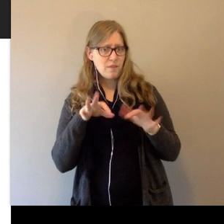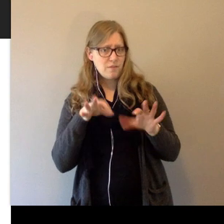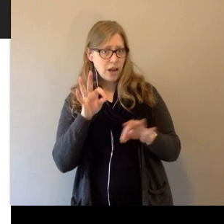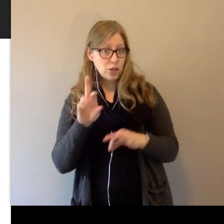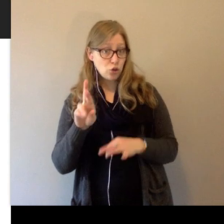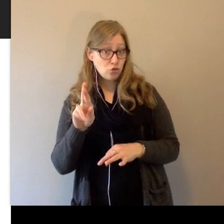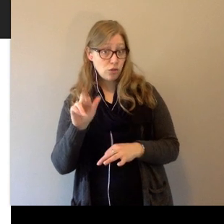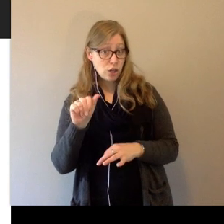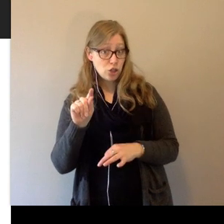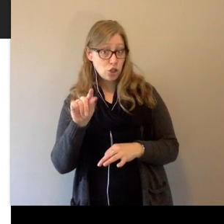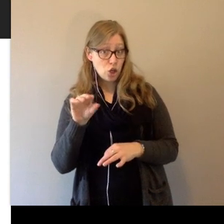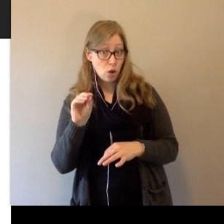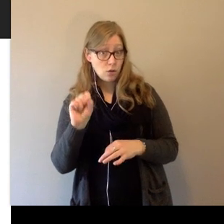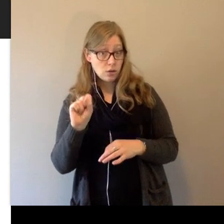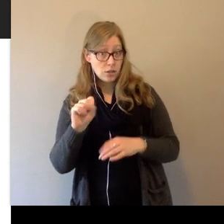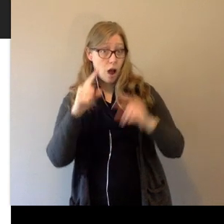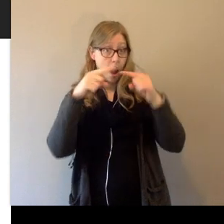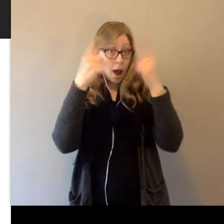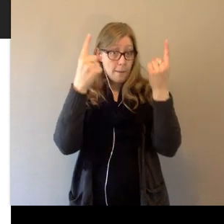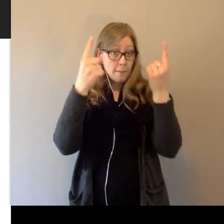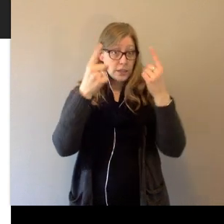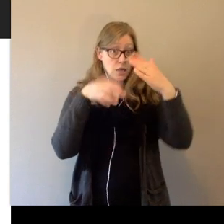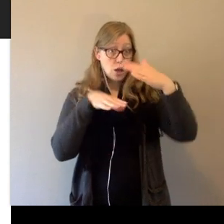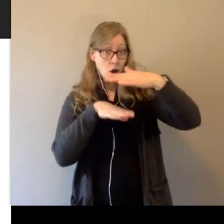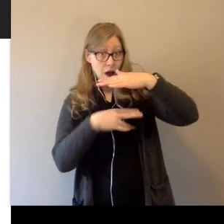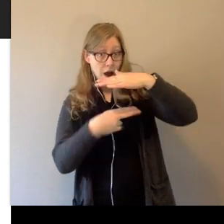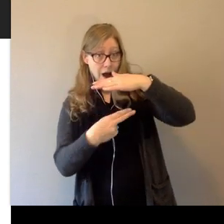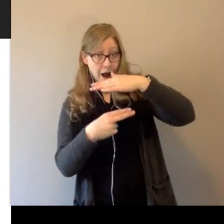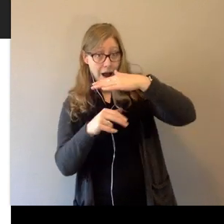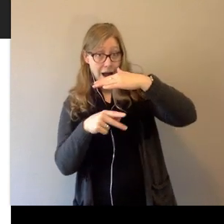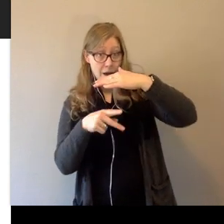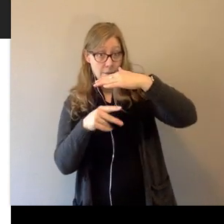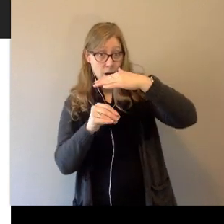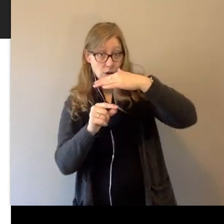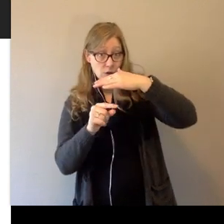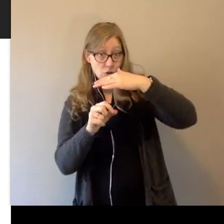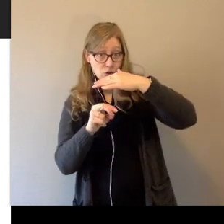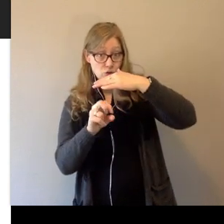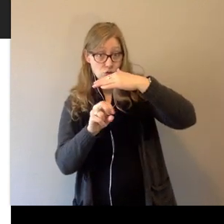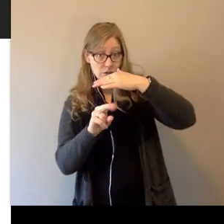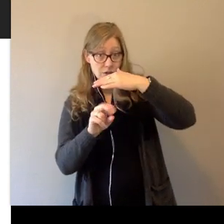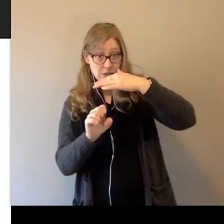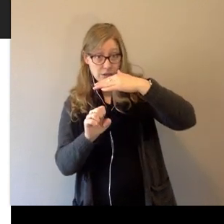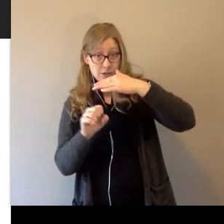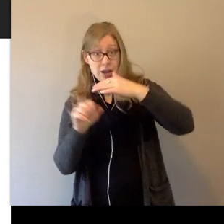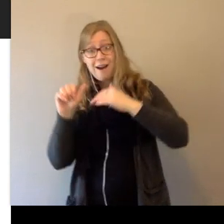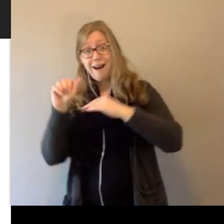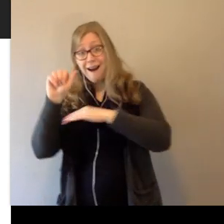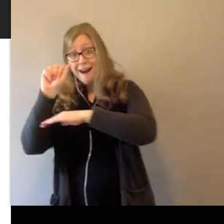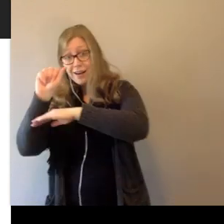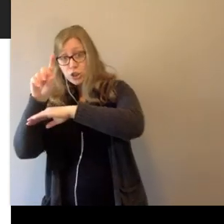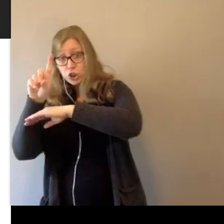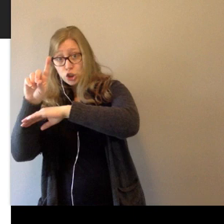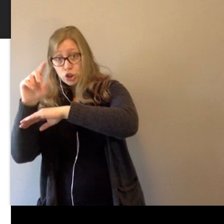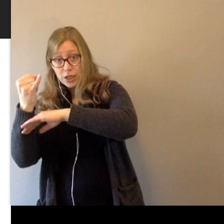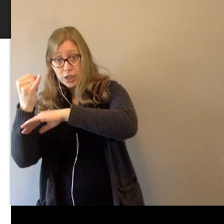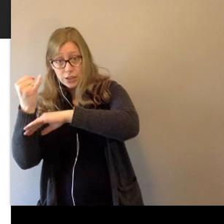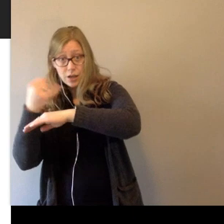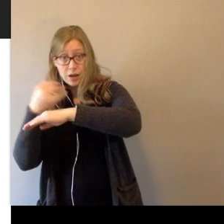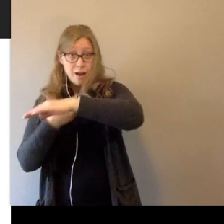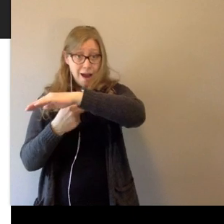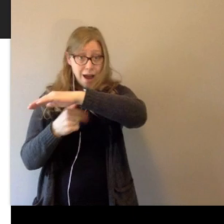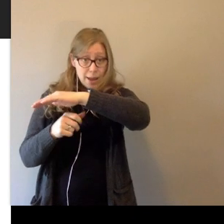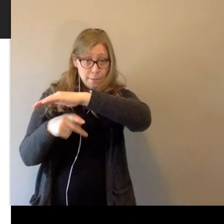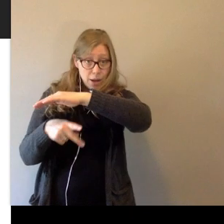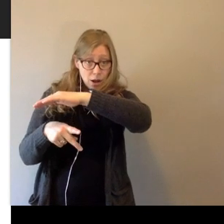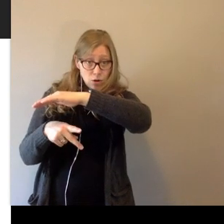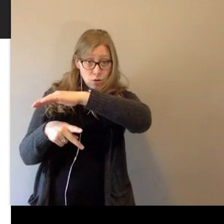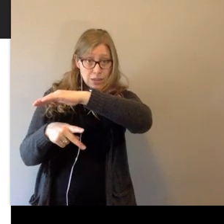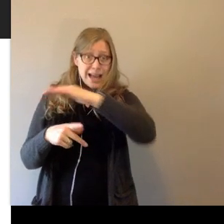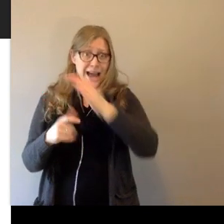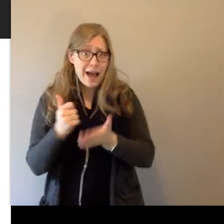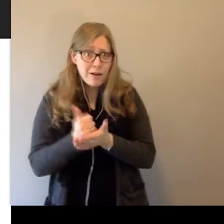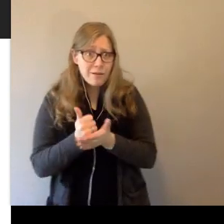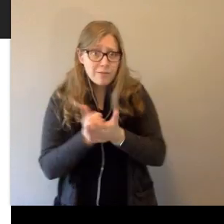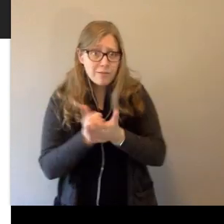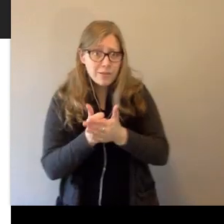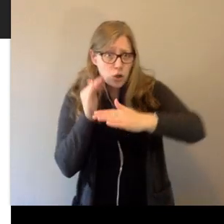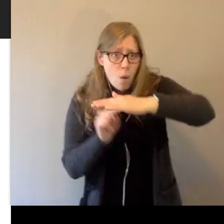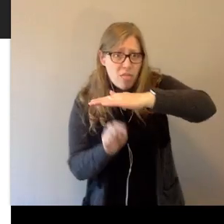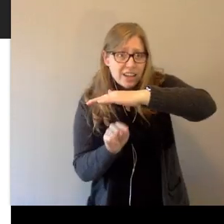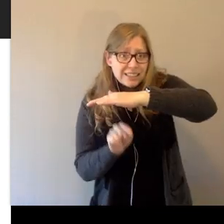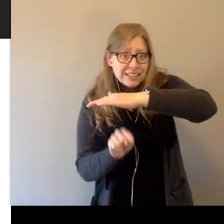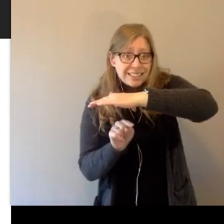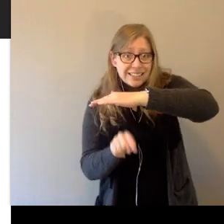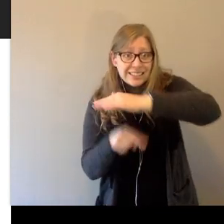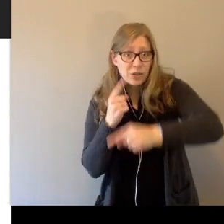over hypotenuse, it's really helpful to know the hypotenuse. So it might be helpful to start